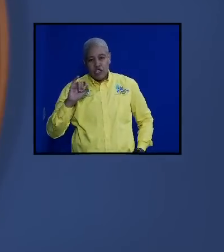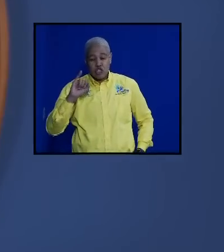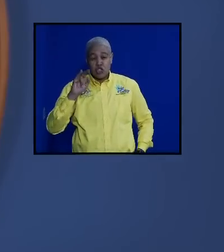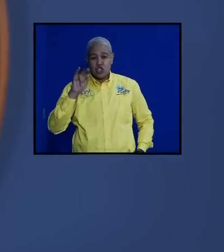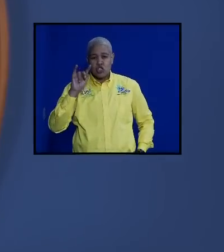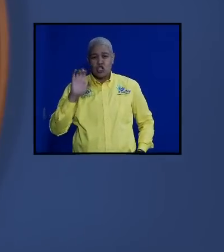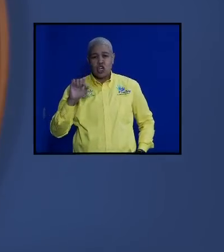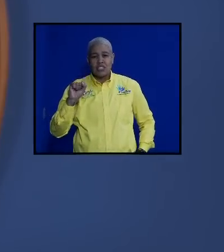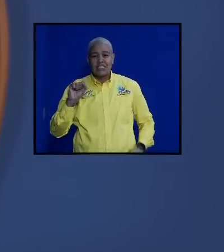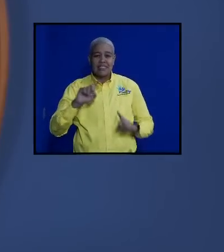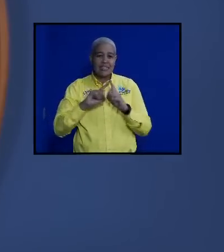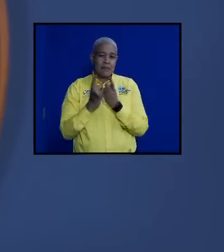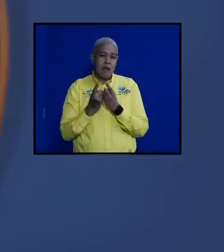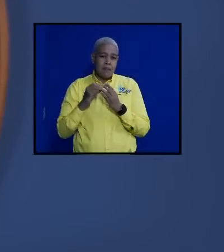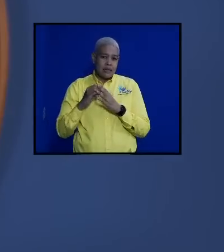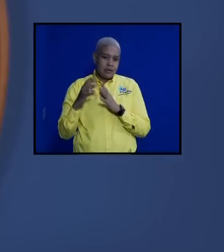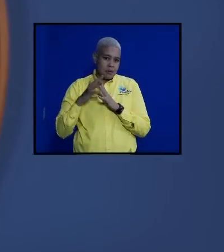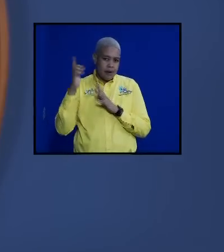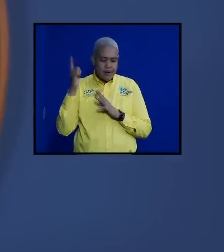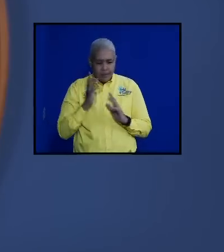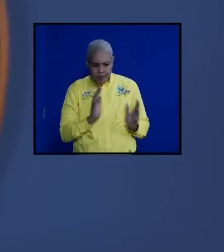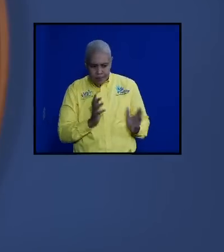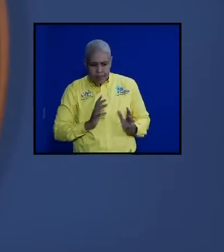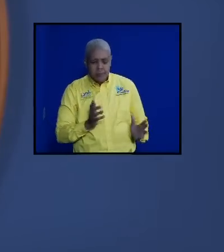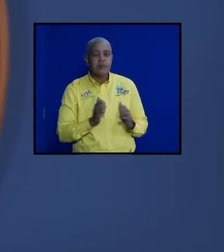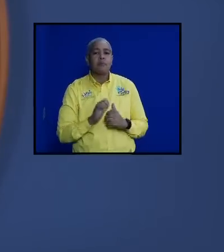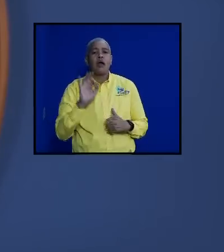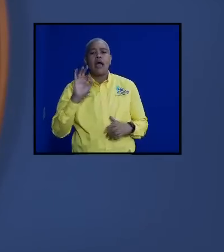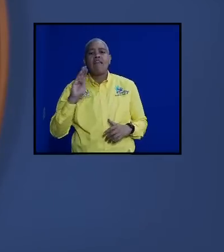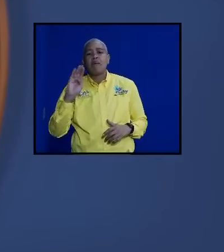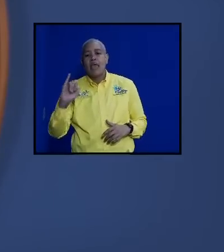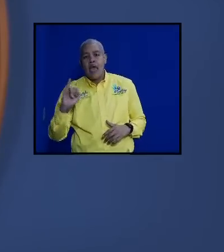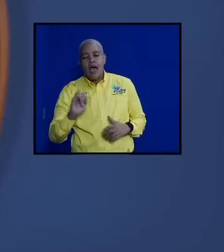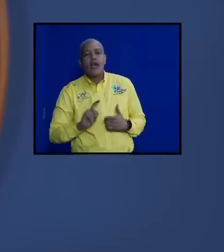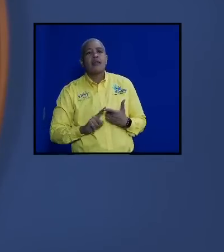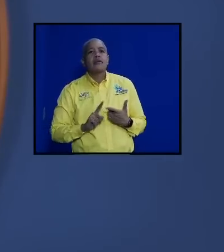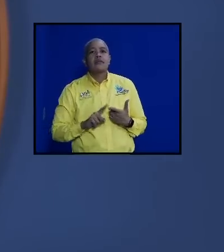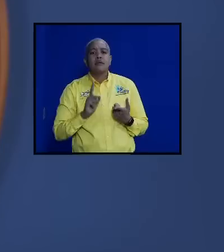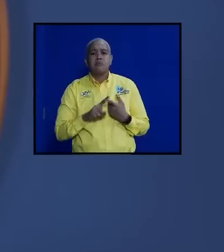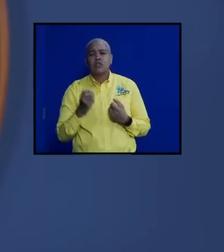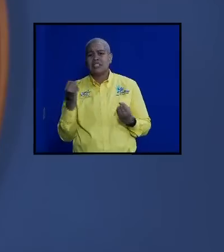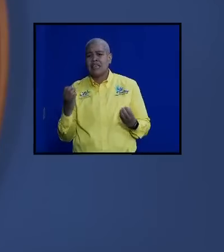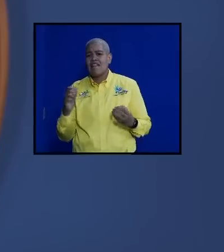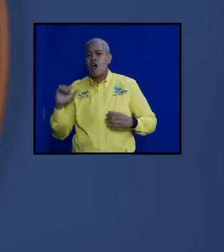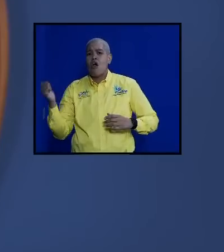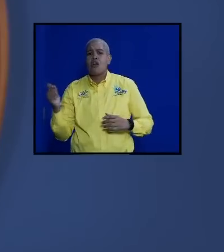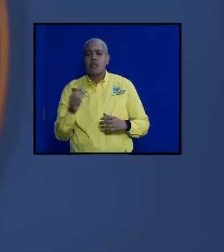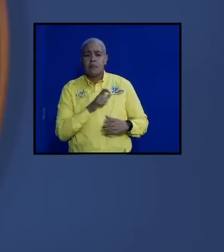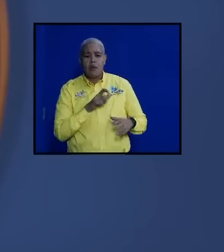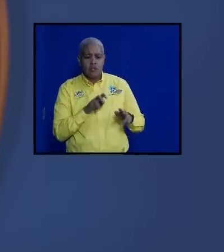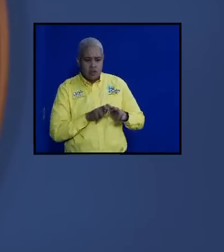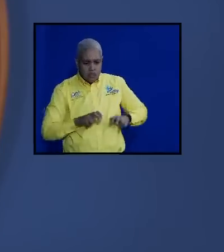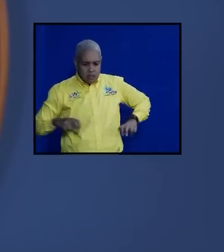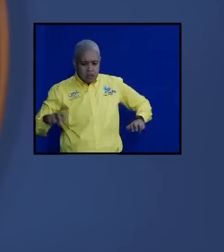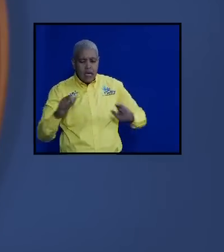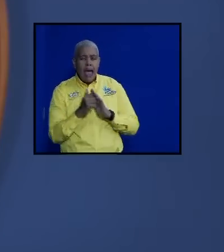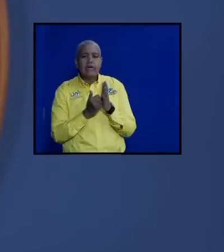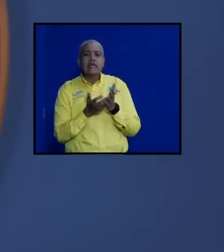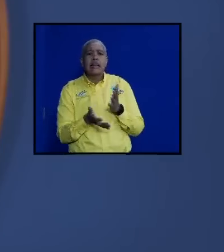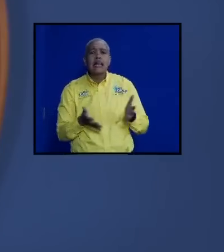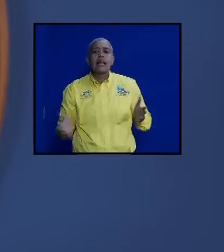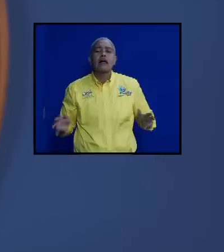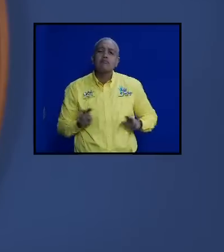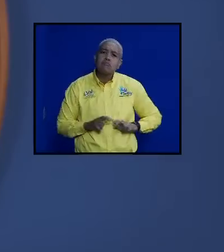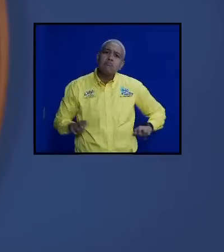Department and the FBI and several other law enforcement agencies that